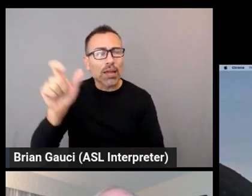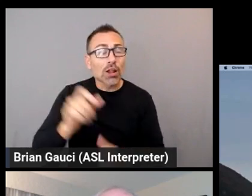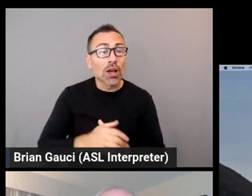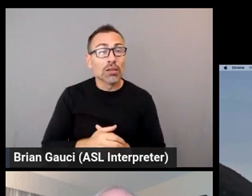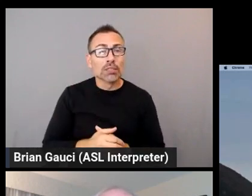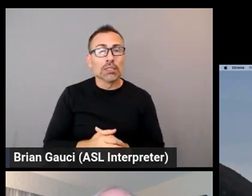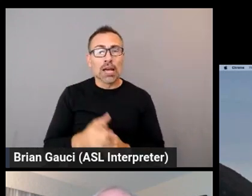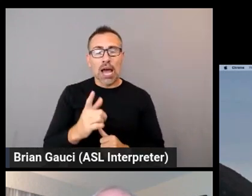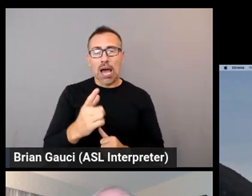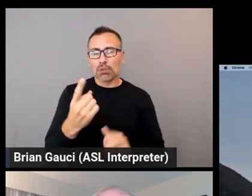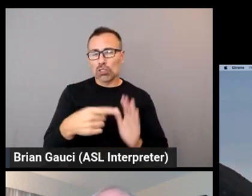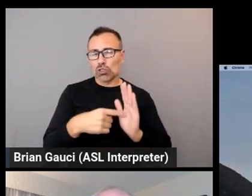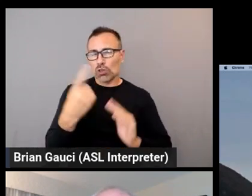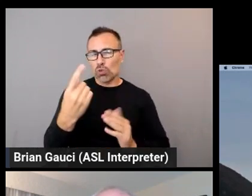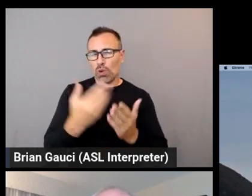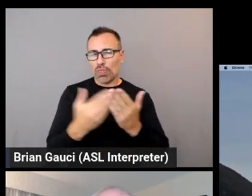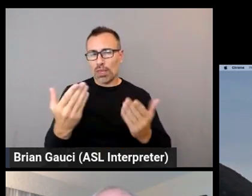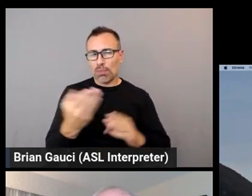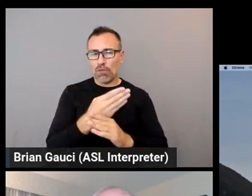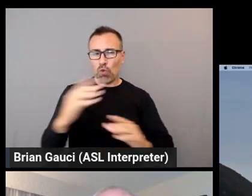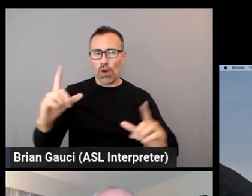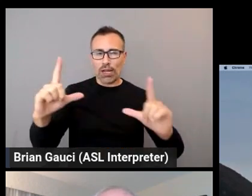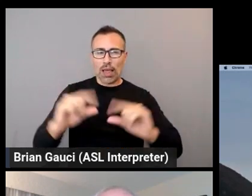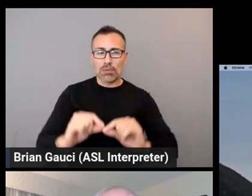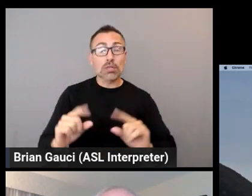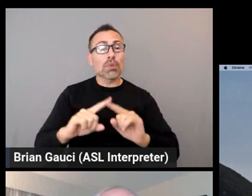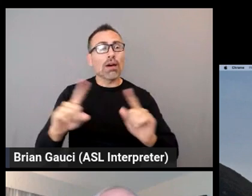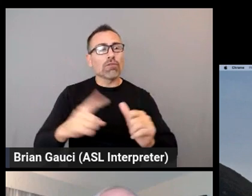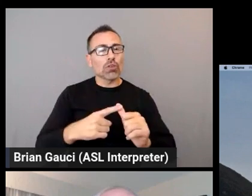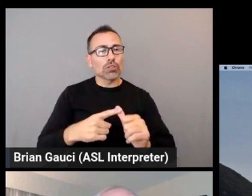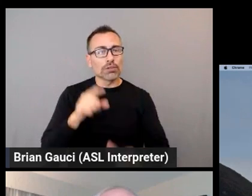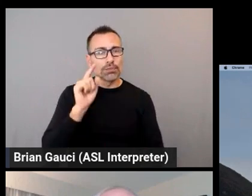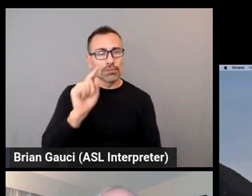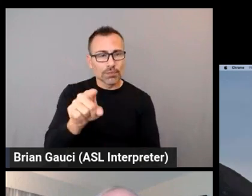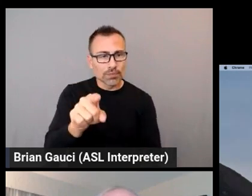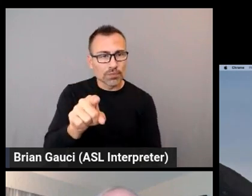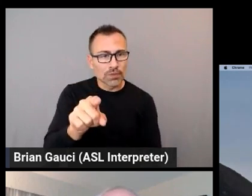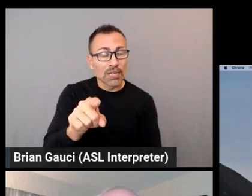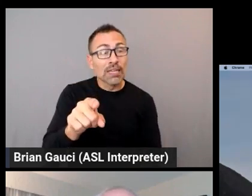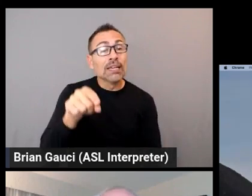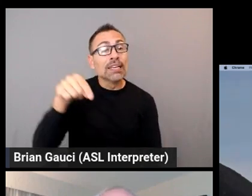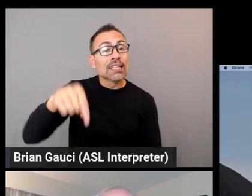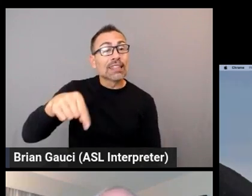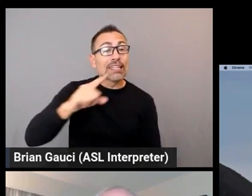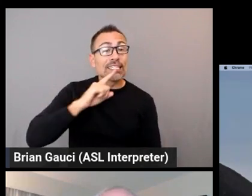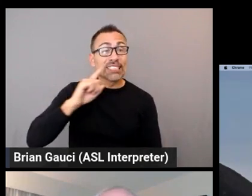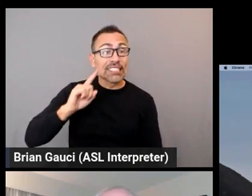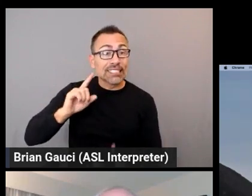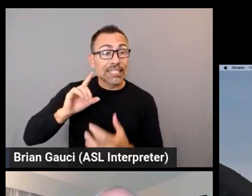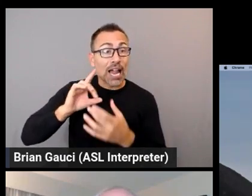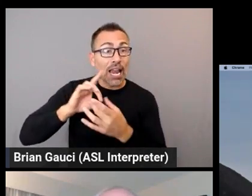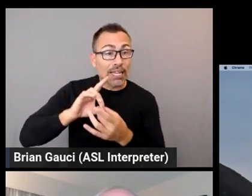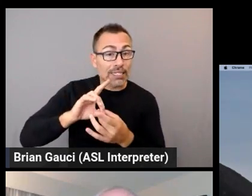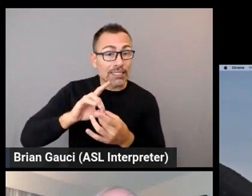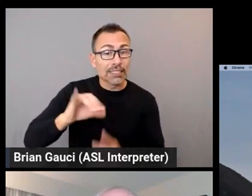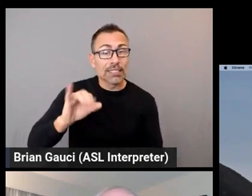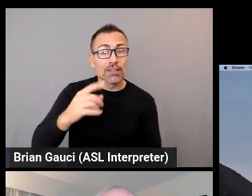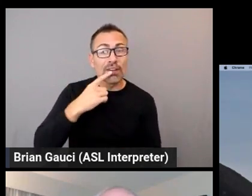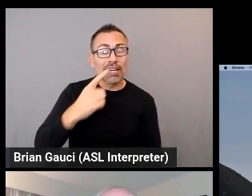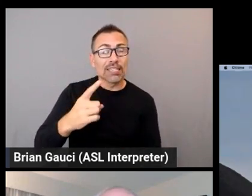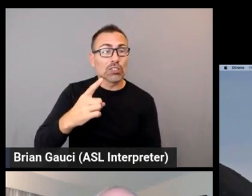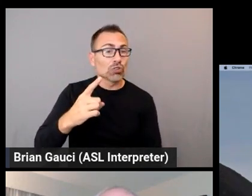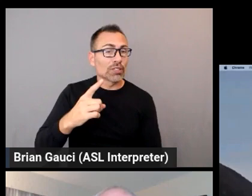going to show you one thing before I collapse this so you can see what's going on. Now this is linked. And if I say drag on a new